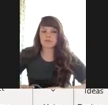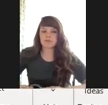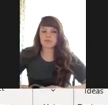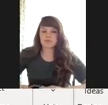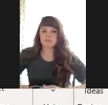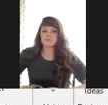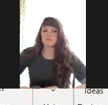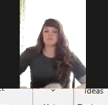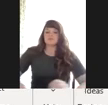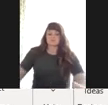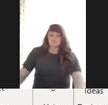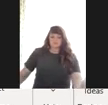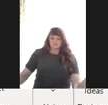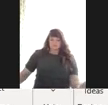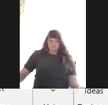ungodly.